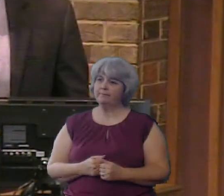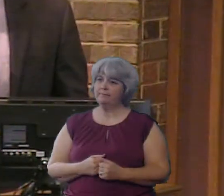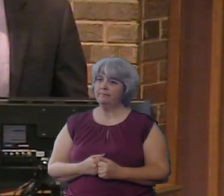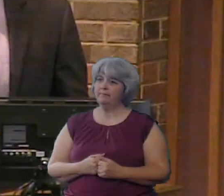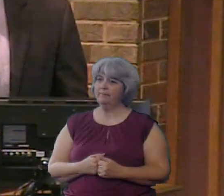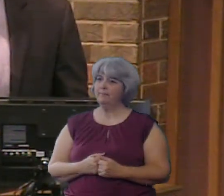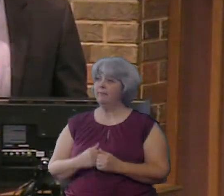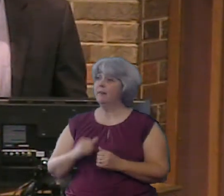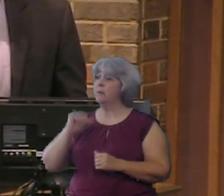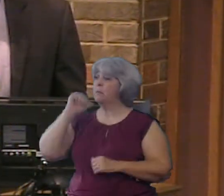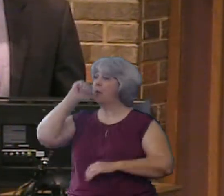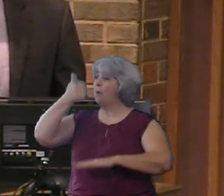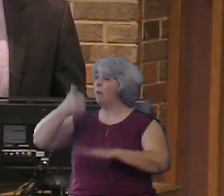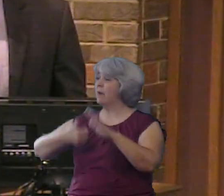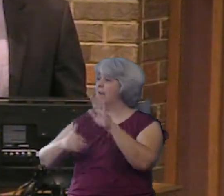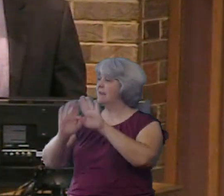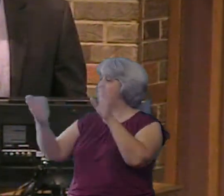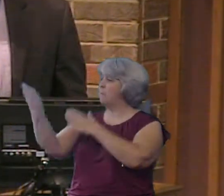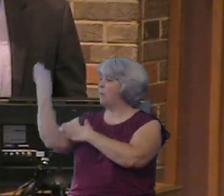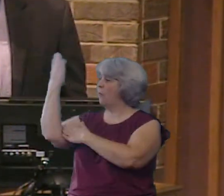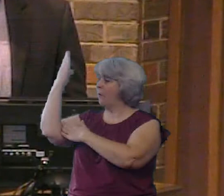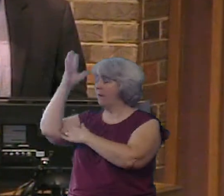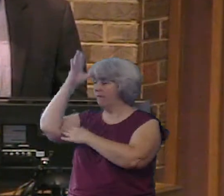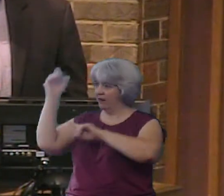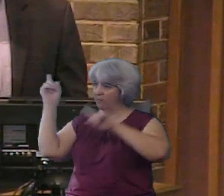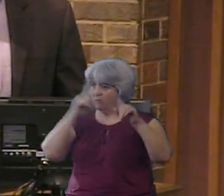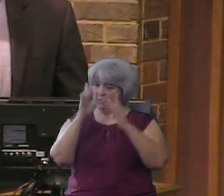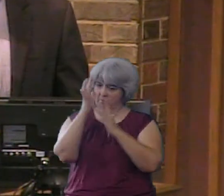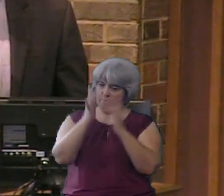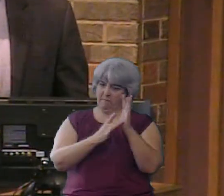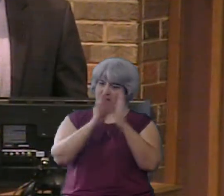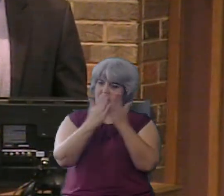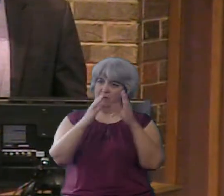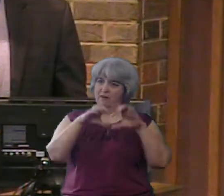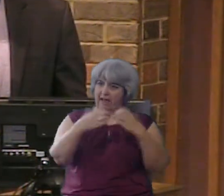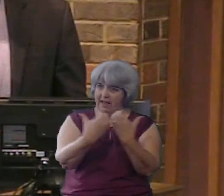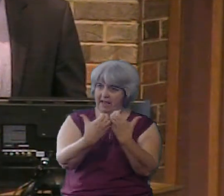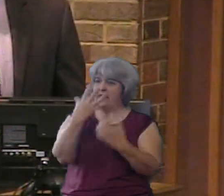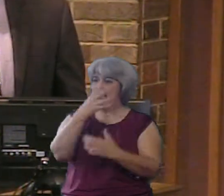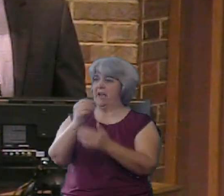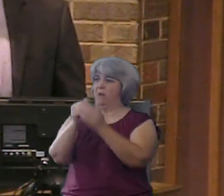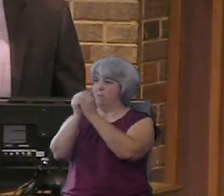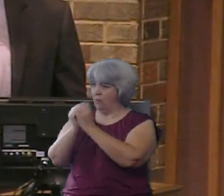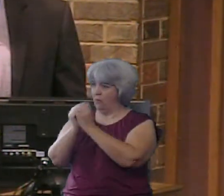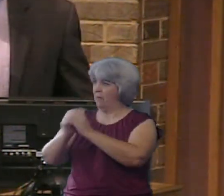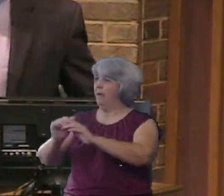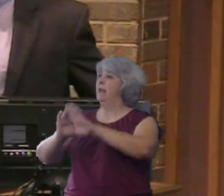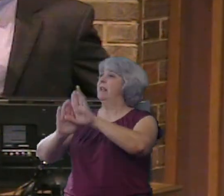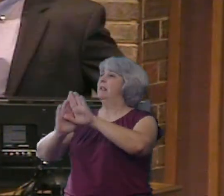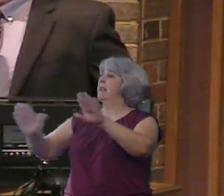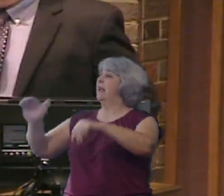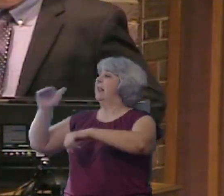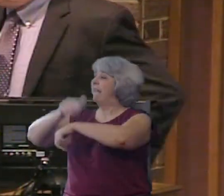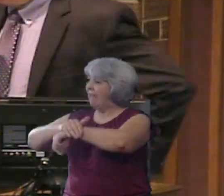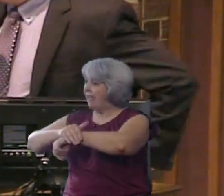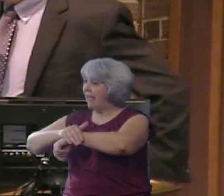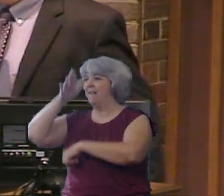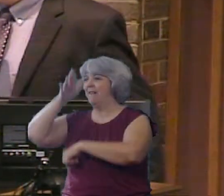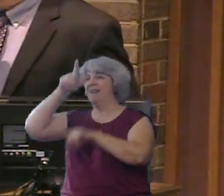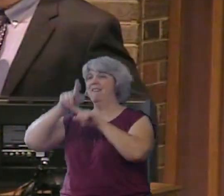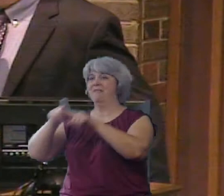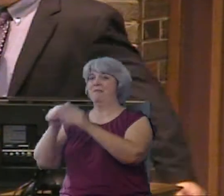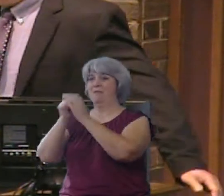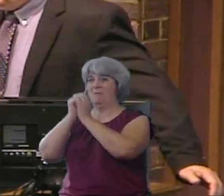Sunday morning, he was at Bible class and worship service. Sunday evening, he was at worship